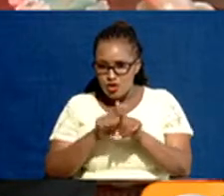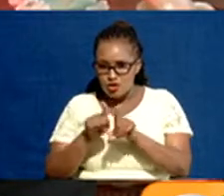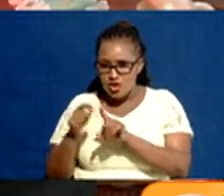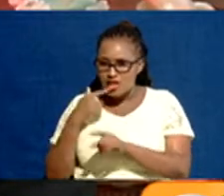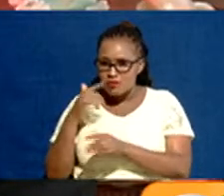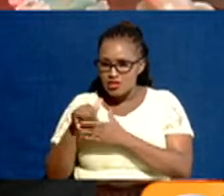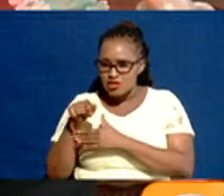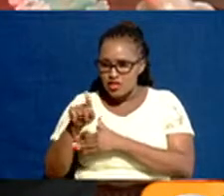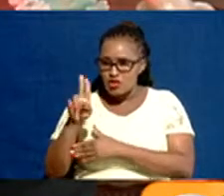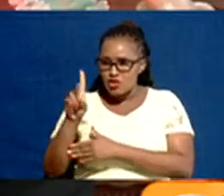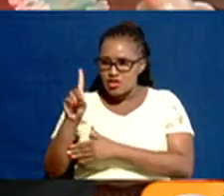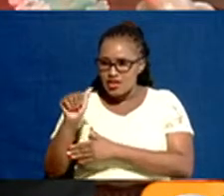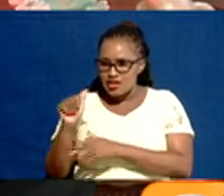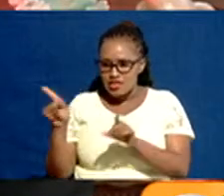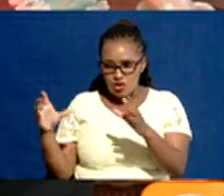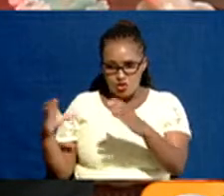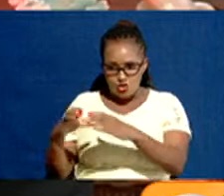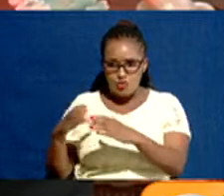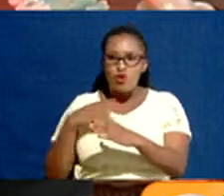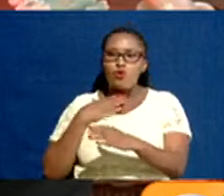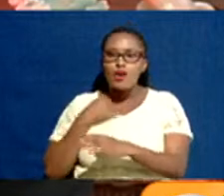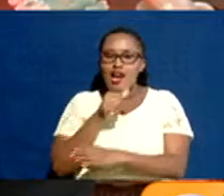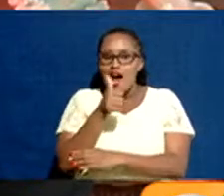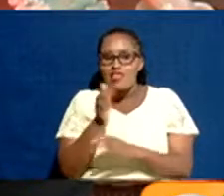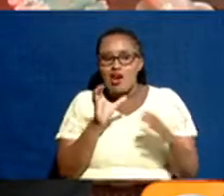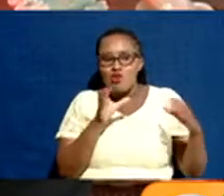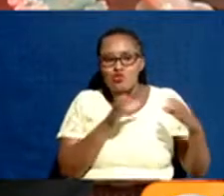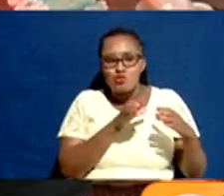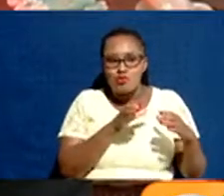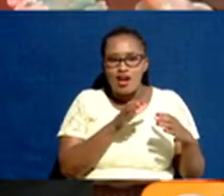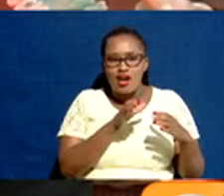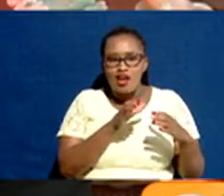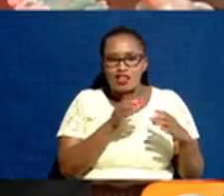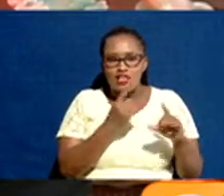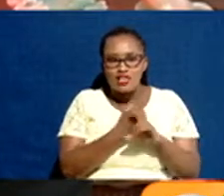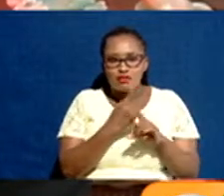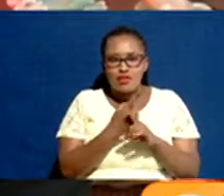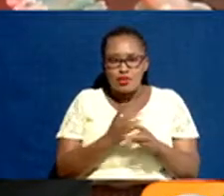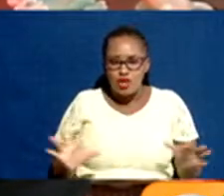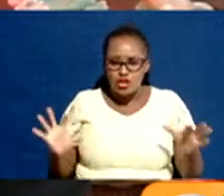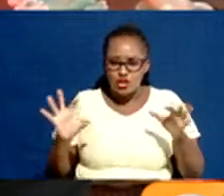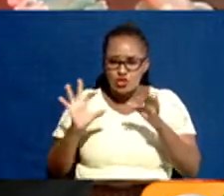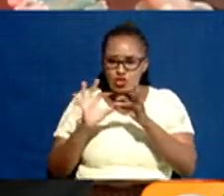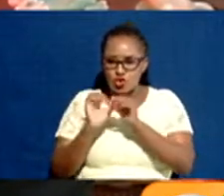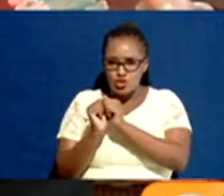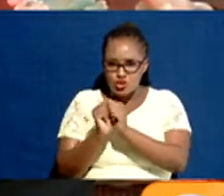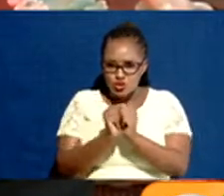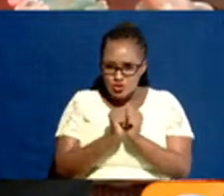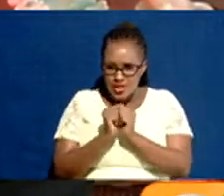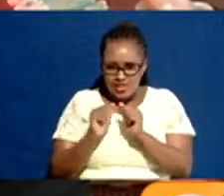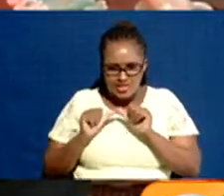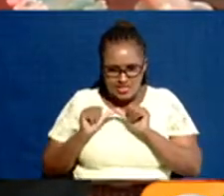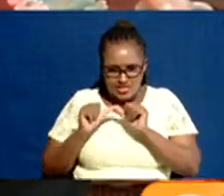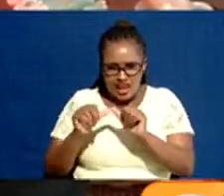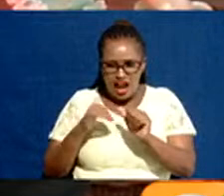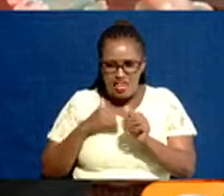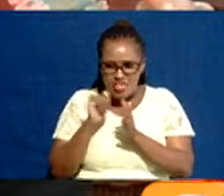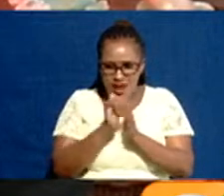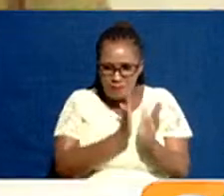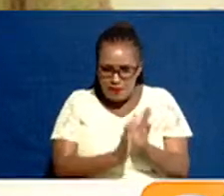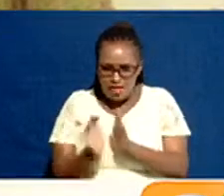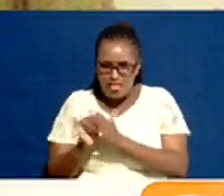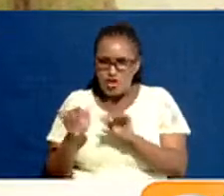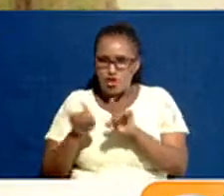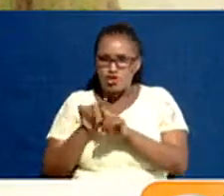as a party, UDA, you want other parties, affiliate parties in Kenya Kwanza, to fold. Do you still hold that thought, that even